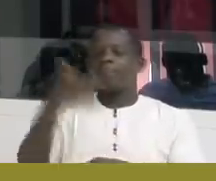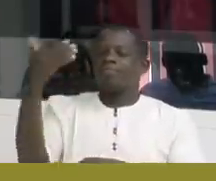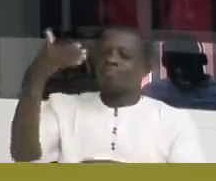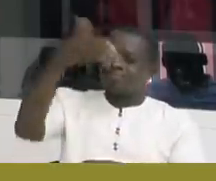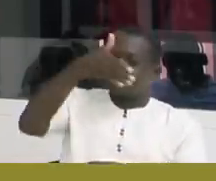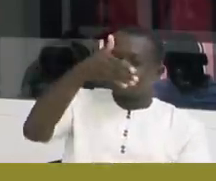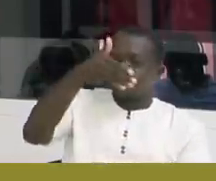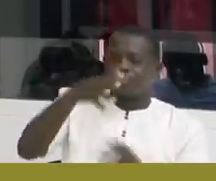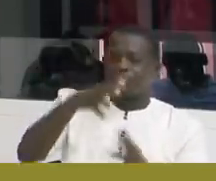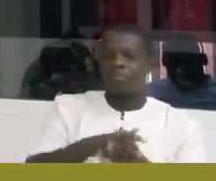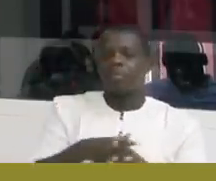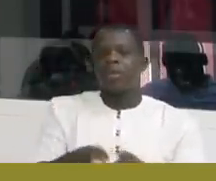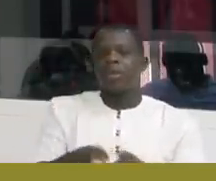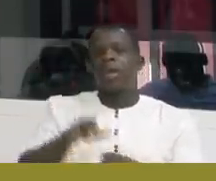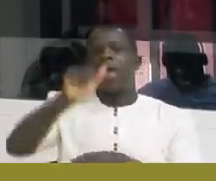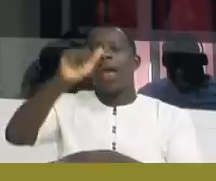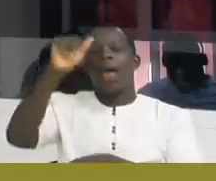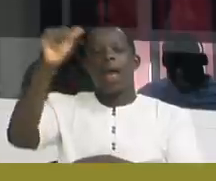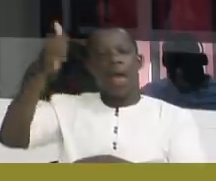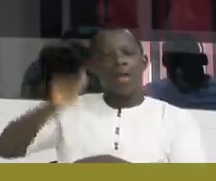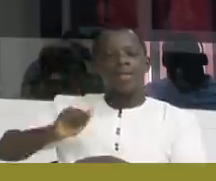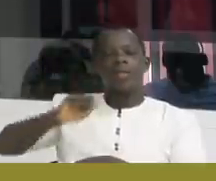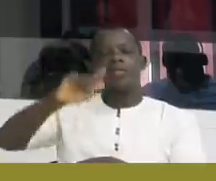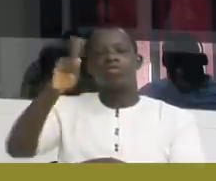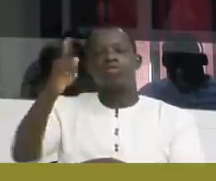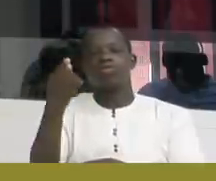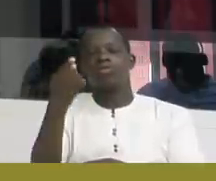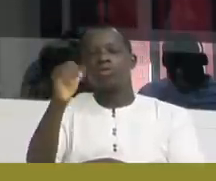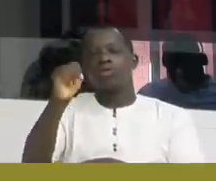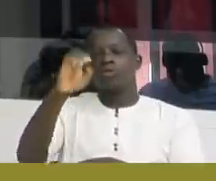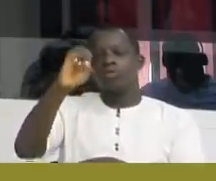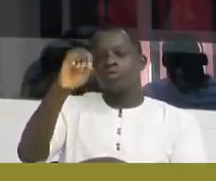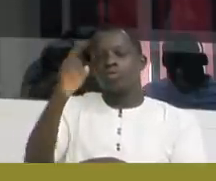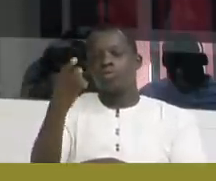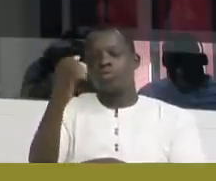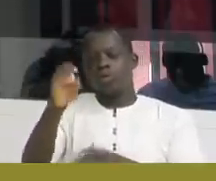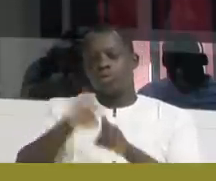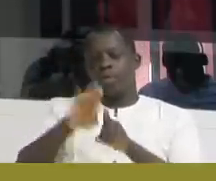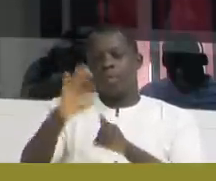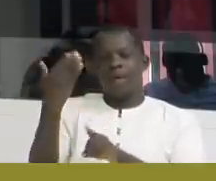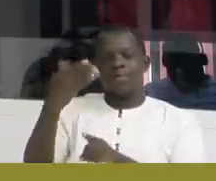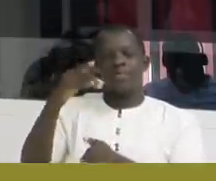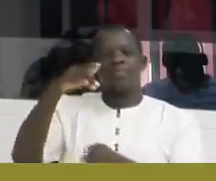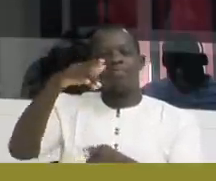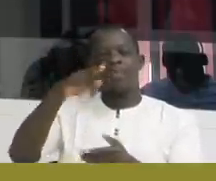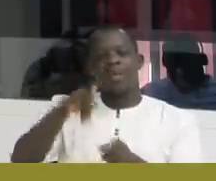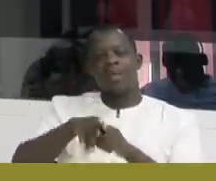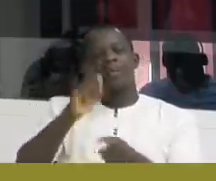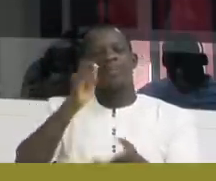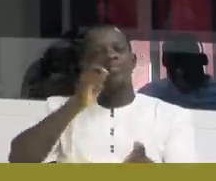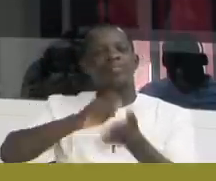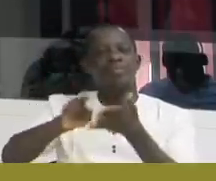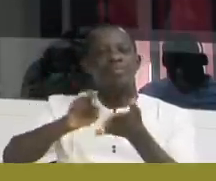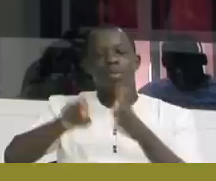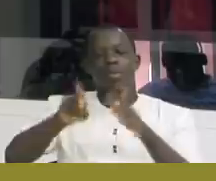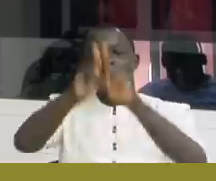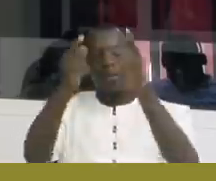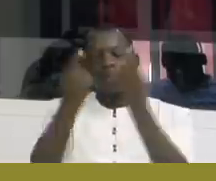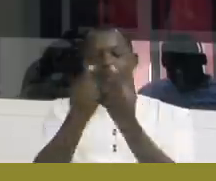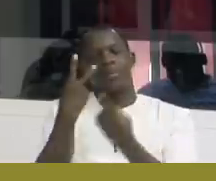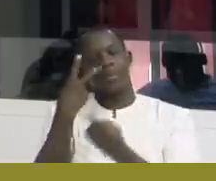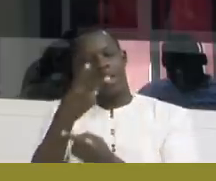visited Auntie Jojo, Uncle Sara Jangha's wife. He was the former Secretary General, to see how they were